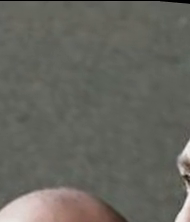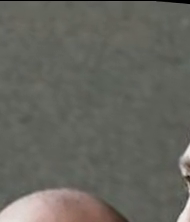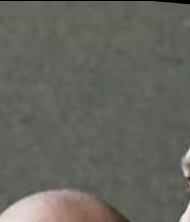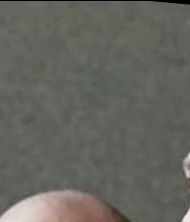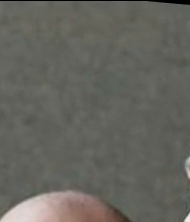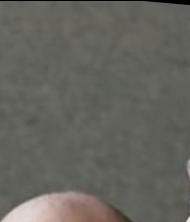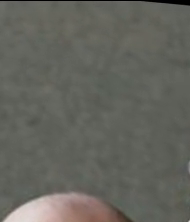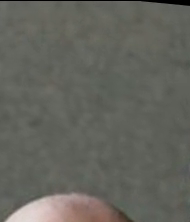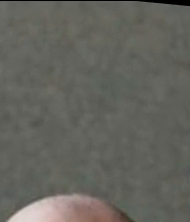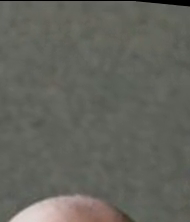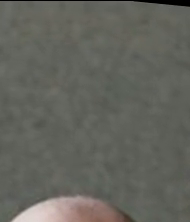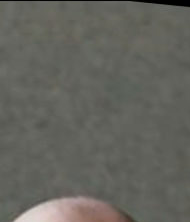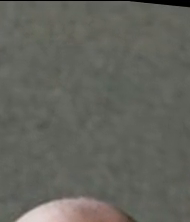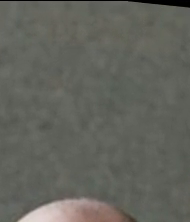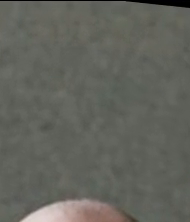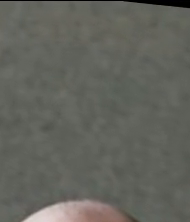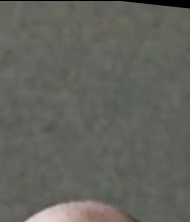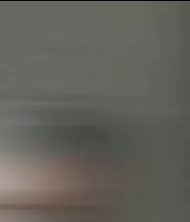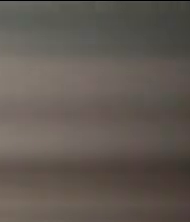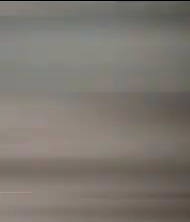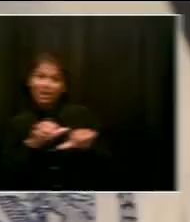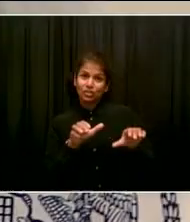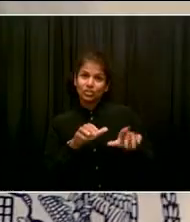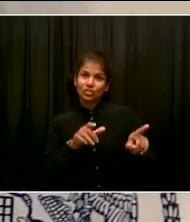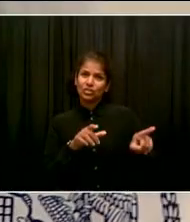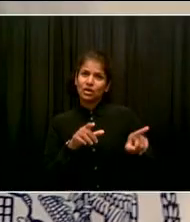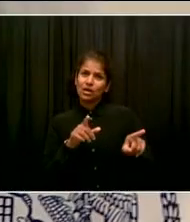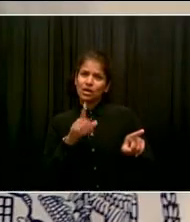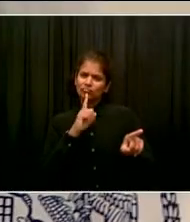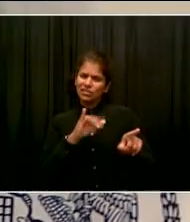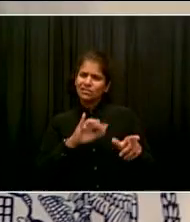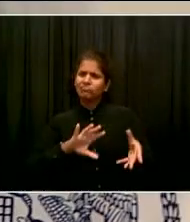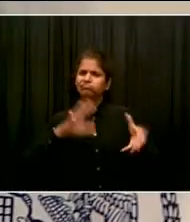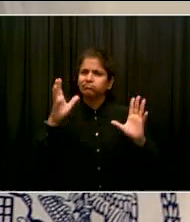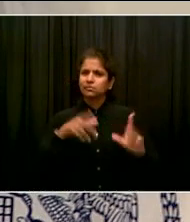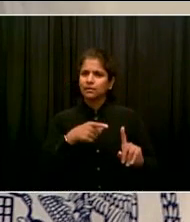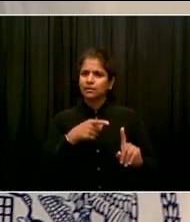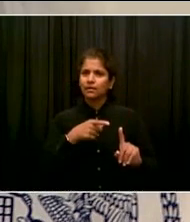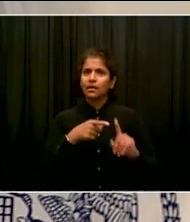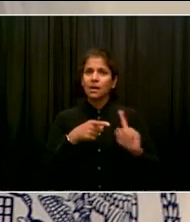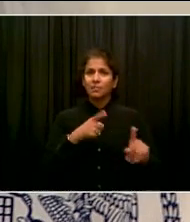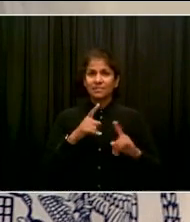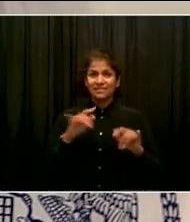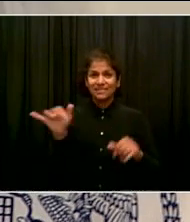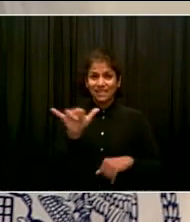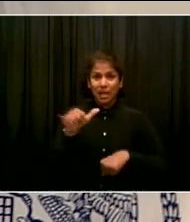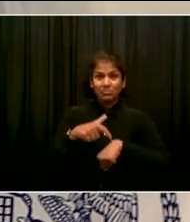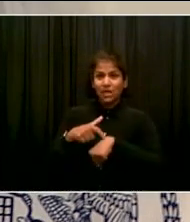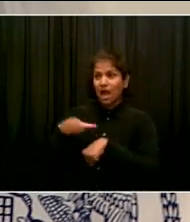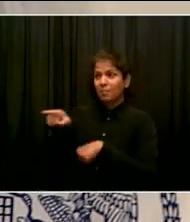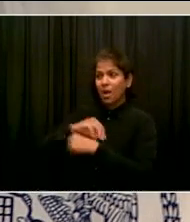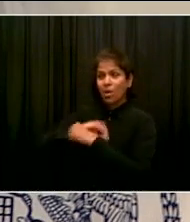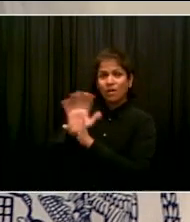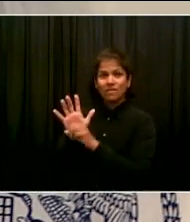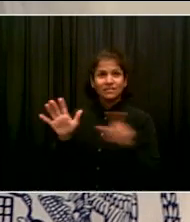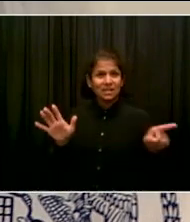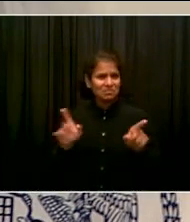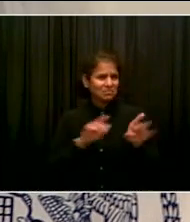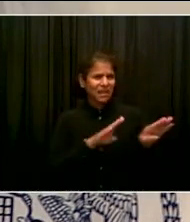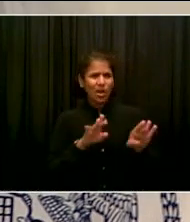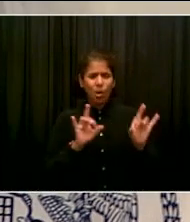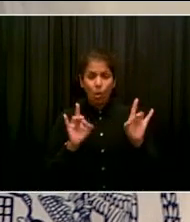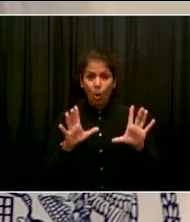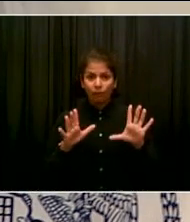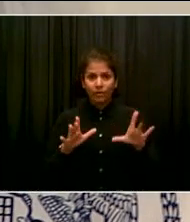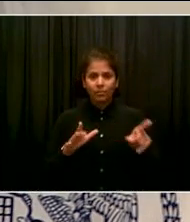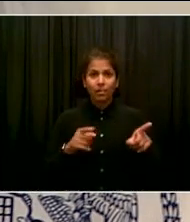daughter from a George Floyd demonstration. Mayor de Blasio was asked about the raids at his daily briefing. I think he's been a